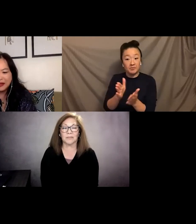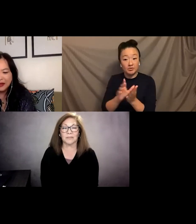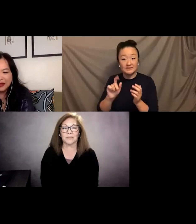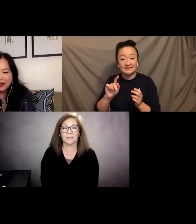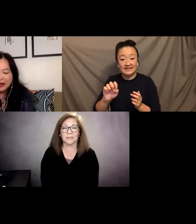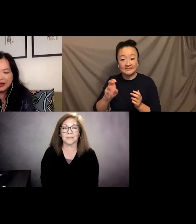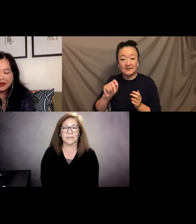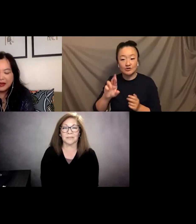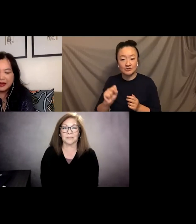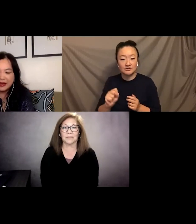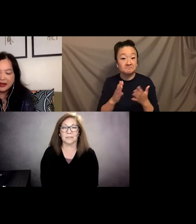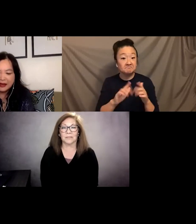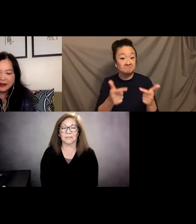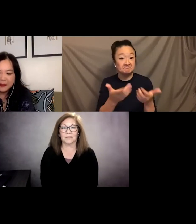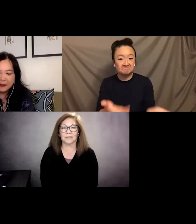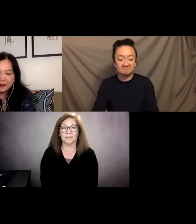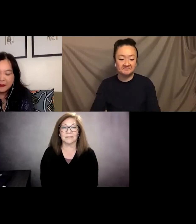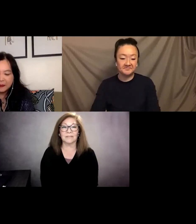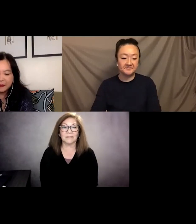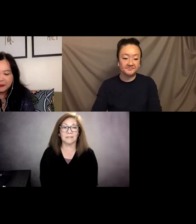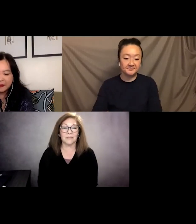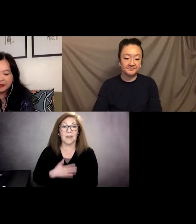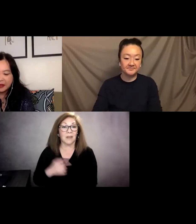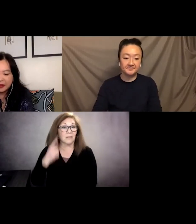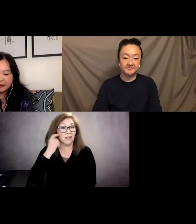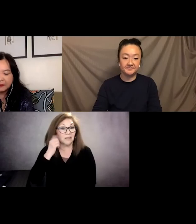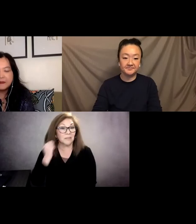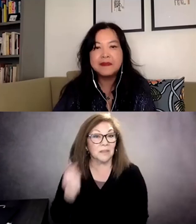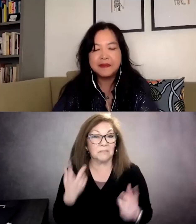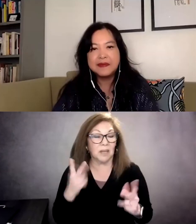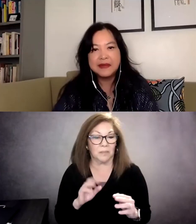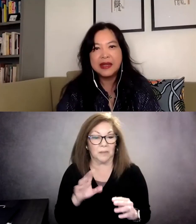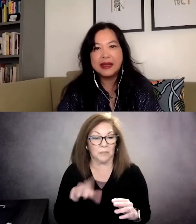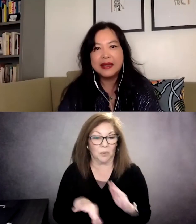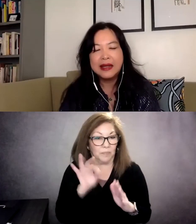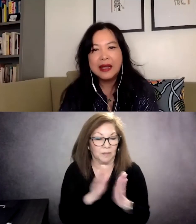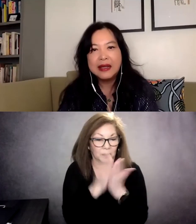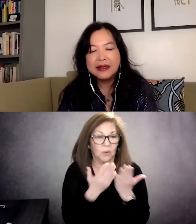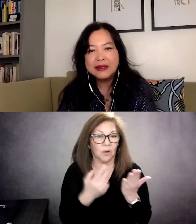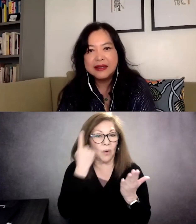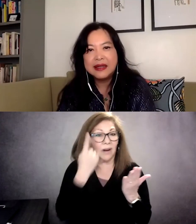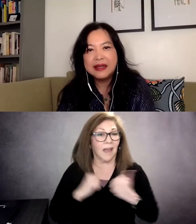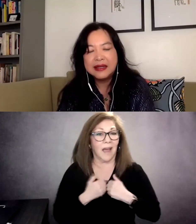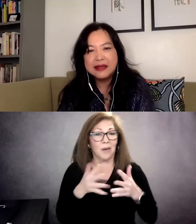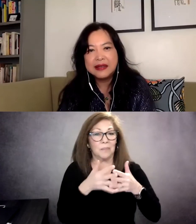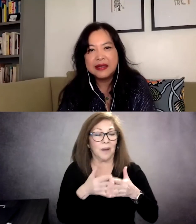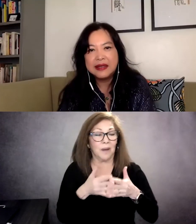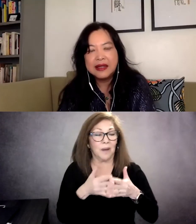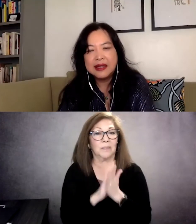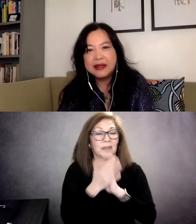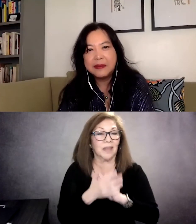that, my suspicion is that many people will pick up this book wondering how America became